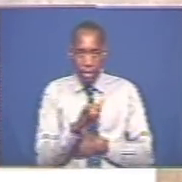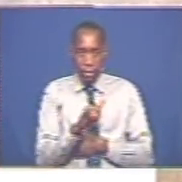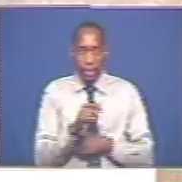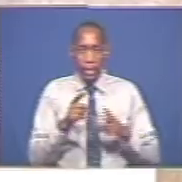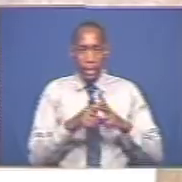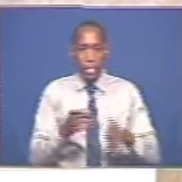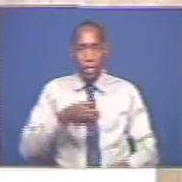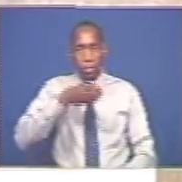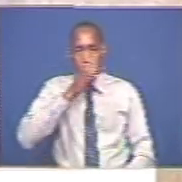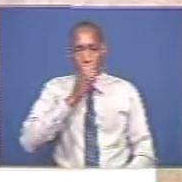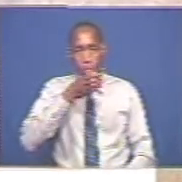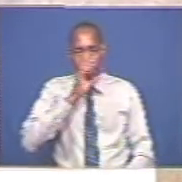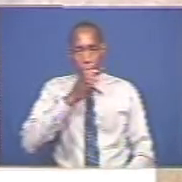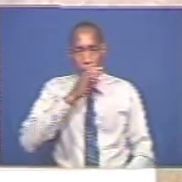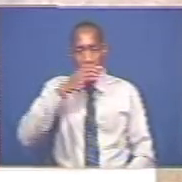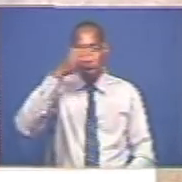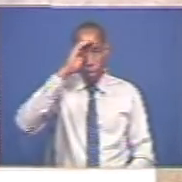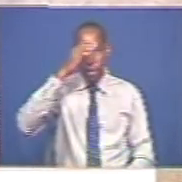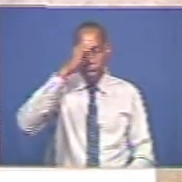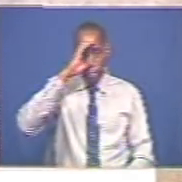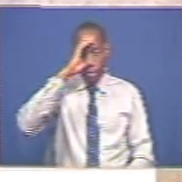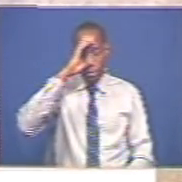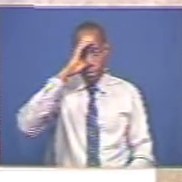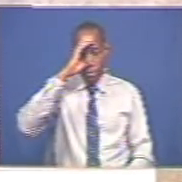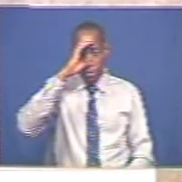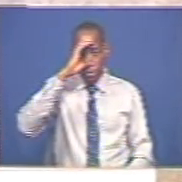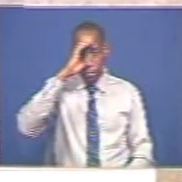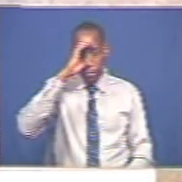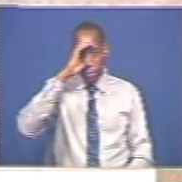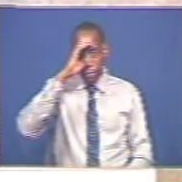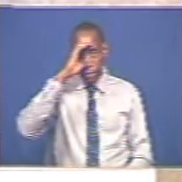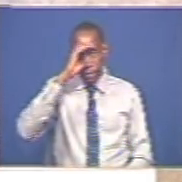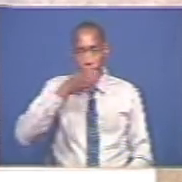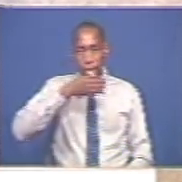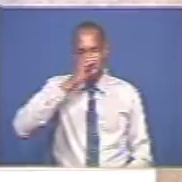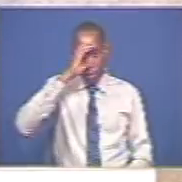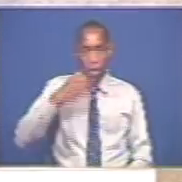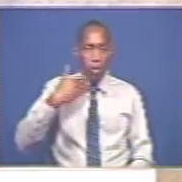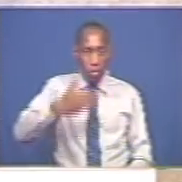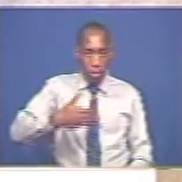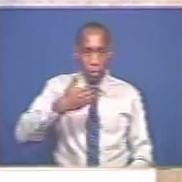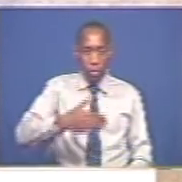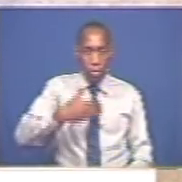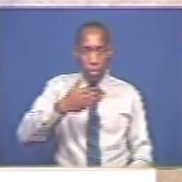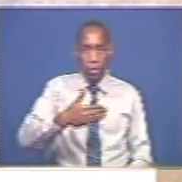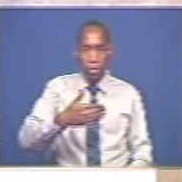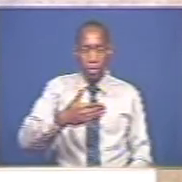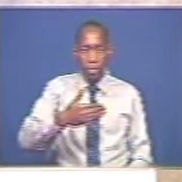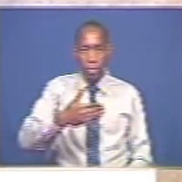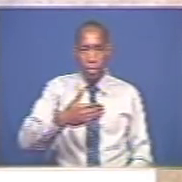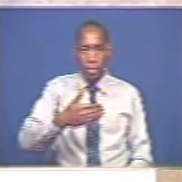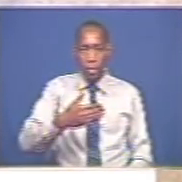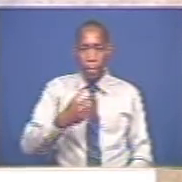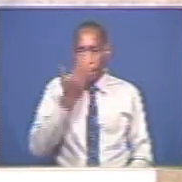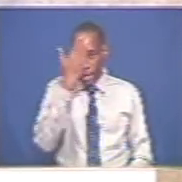alcoholism. So I started drinking, taking alcohol. Mm. I would get drunk like every day, with the exception of a Monday.